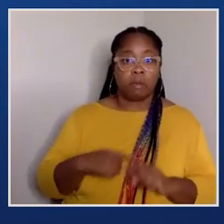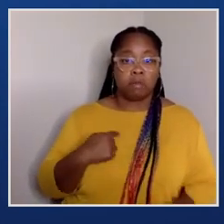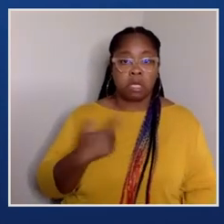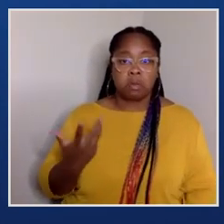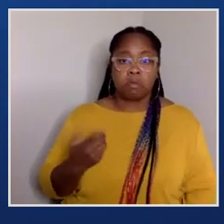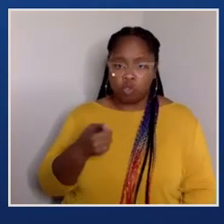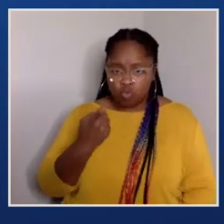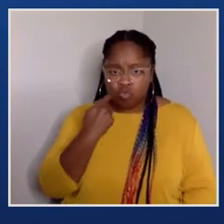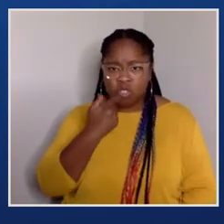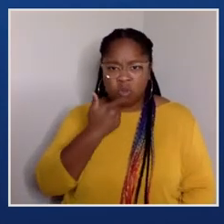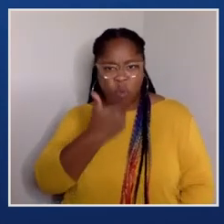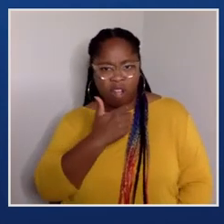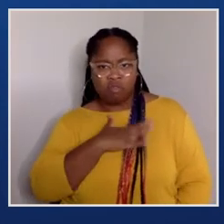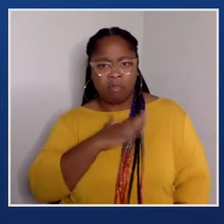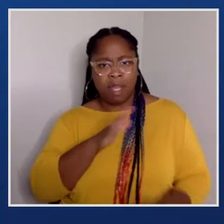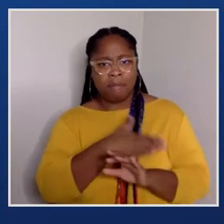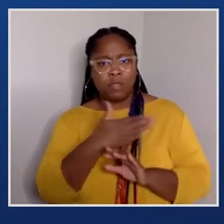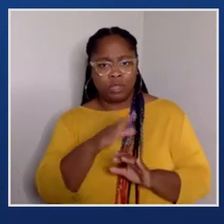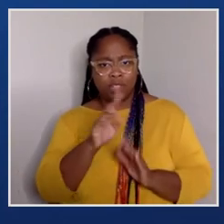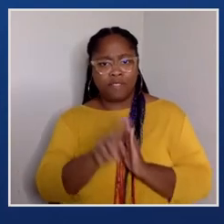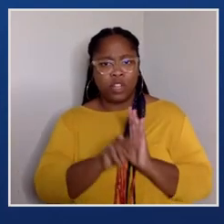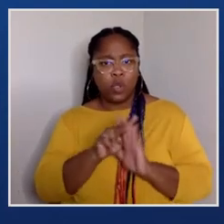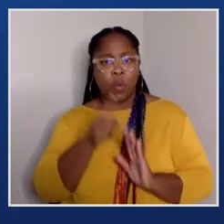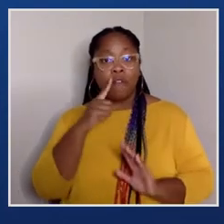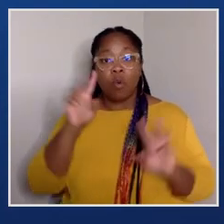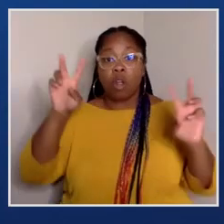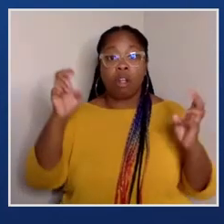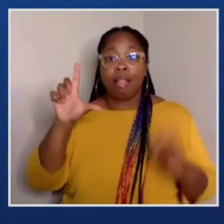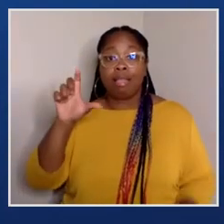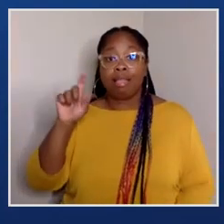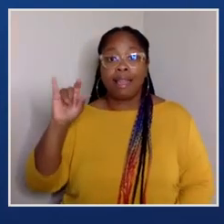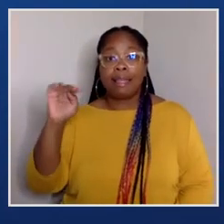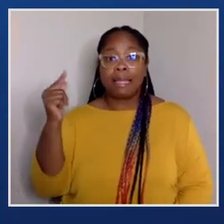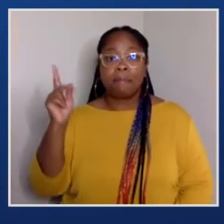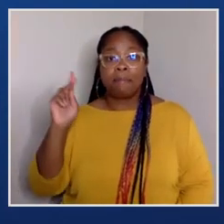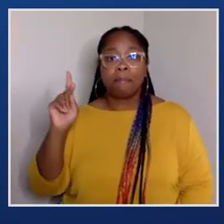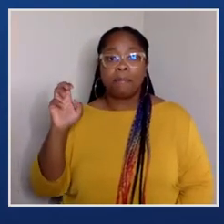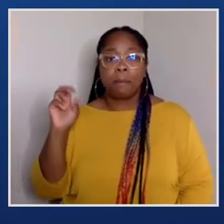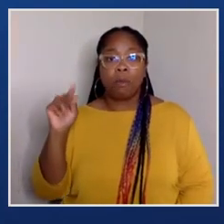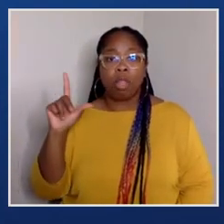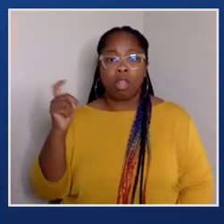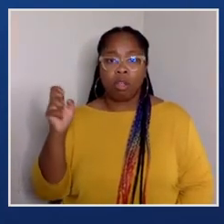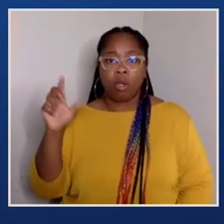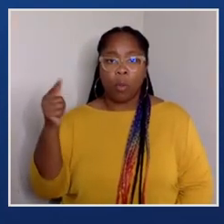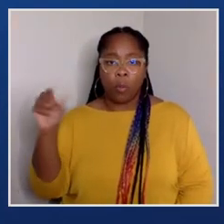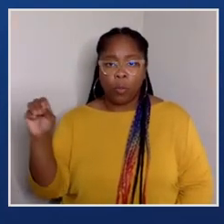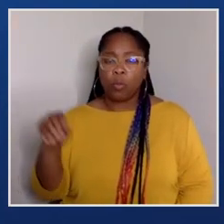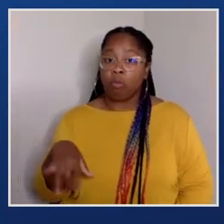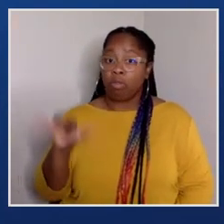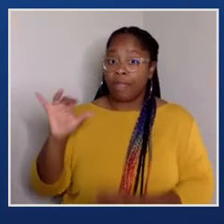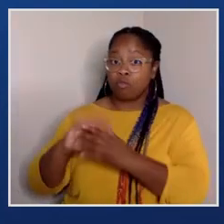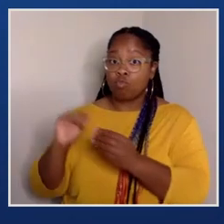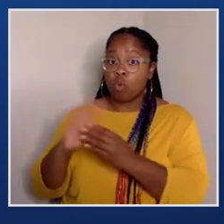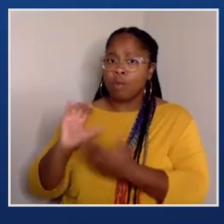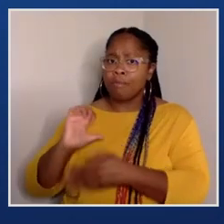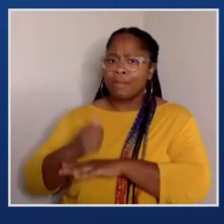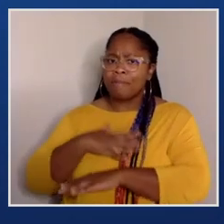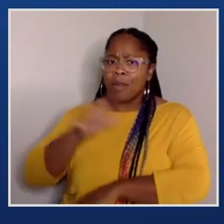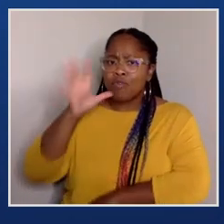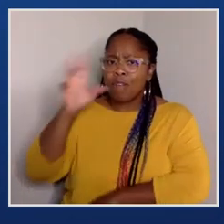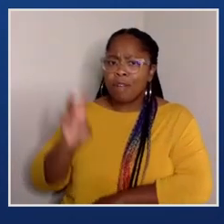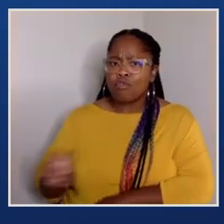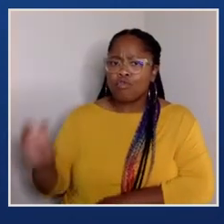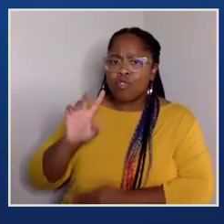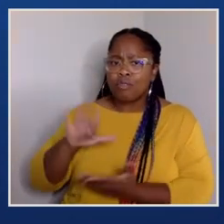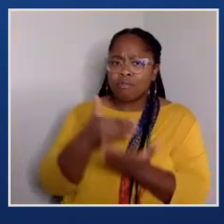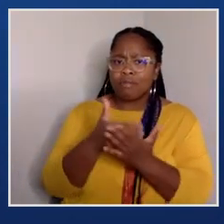music video for Letting People Go. The story behind it was all based on my grandmother's journey to America with my mom and her